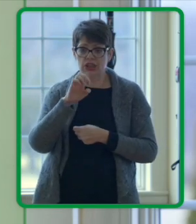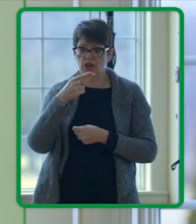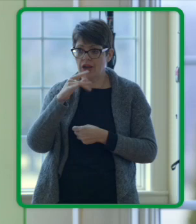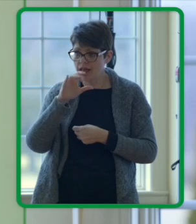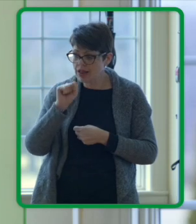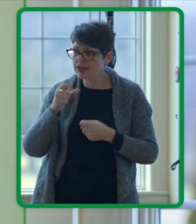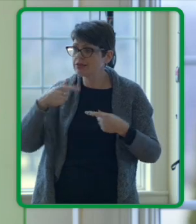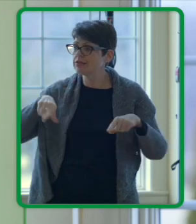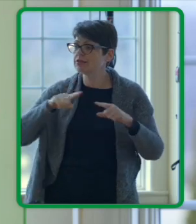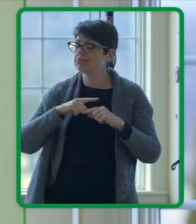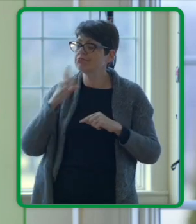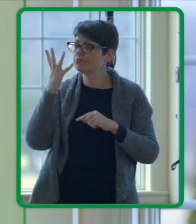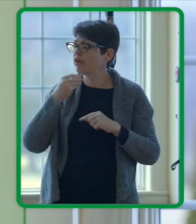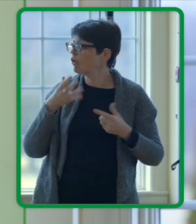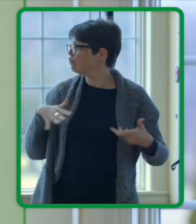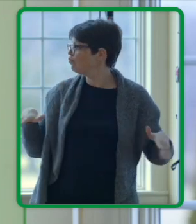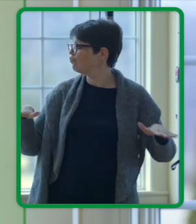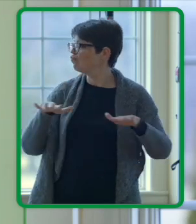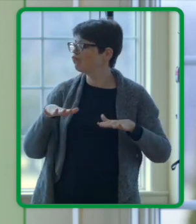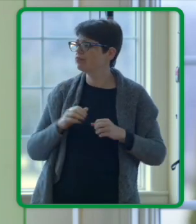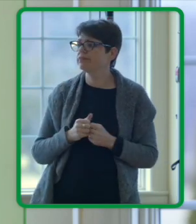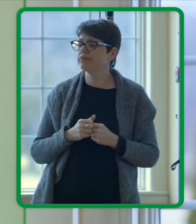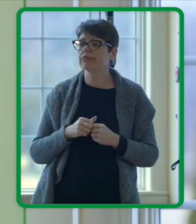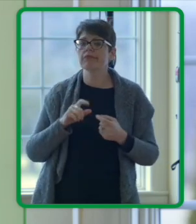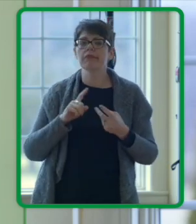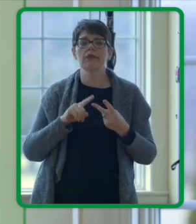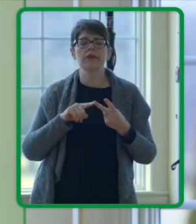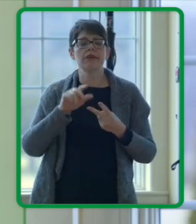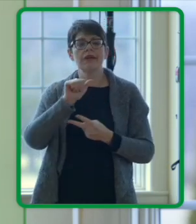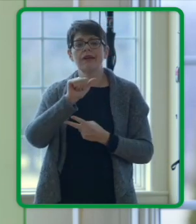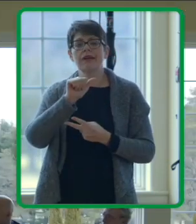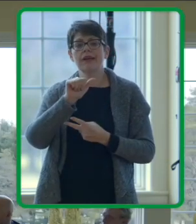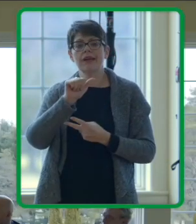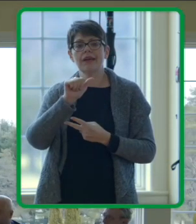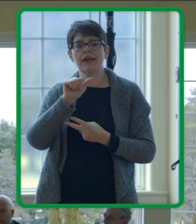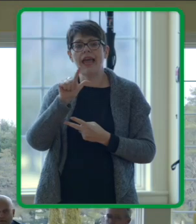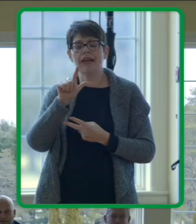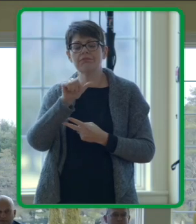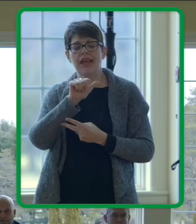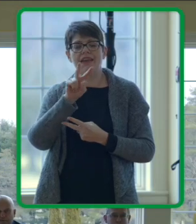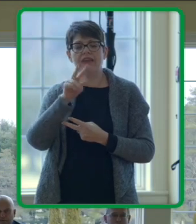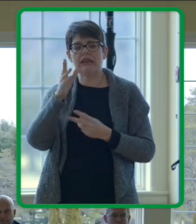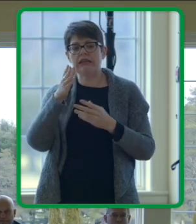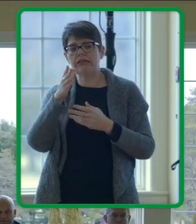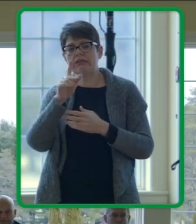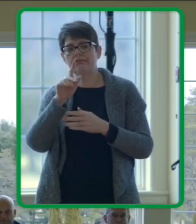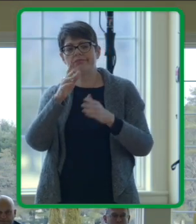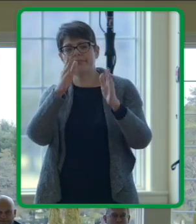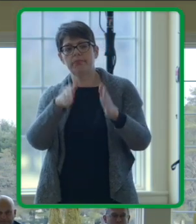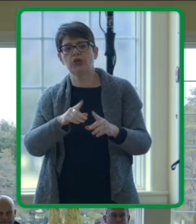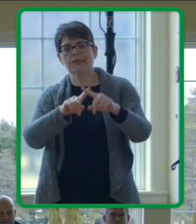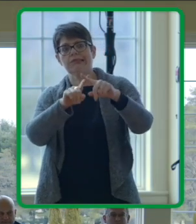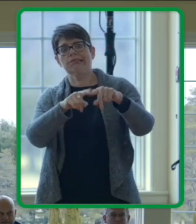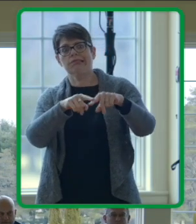so welcoming for us. To our audiovisual expert, Ryan, thank you. We're relying on